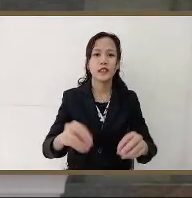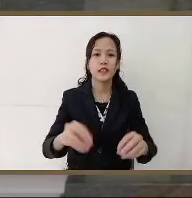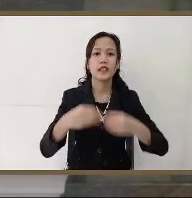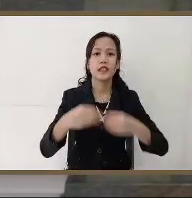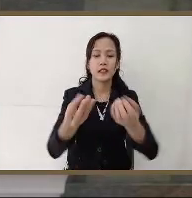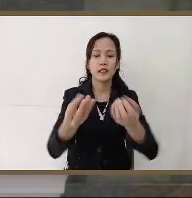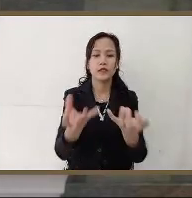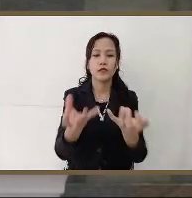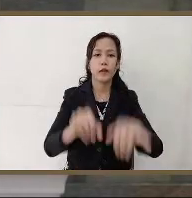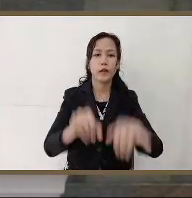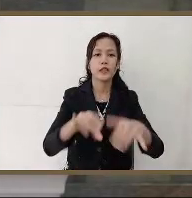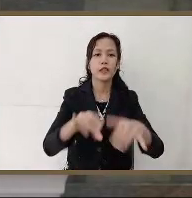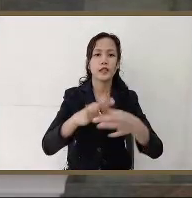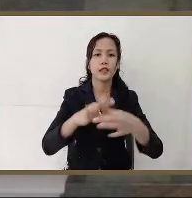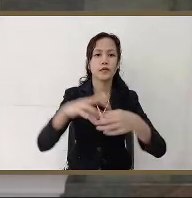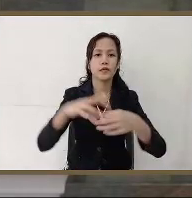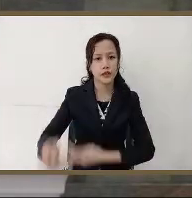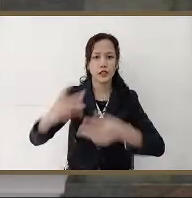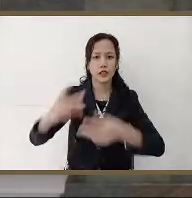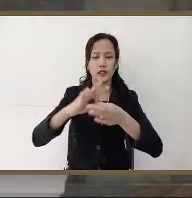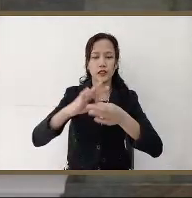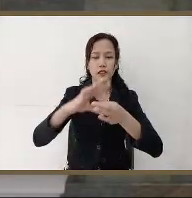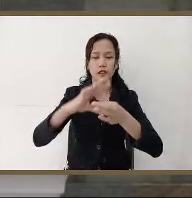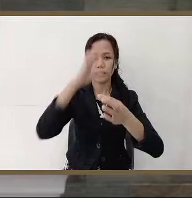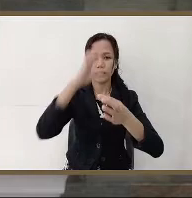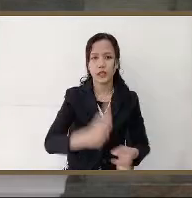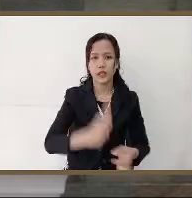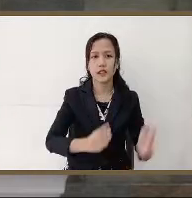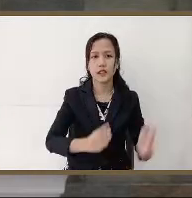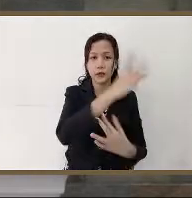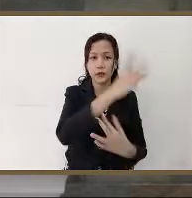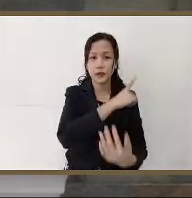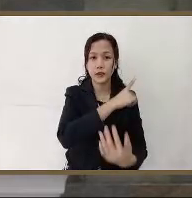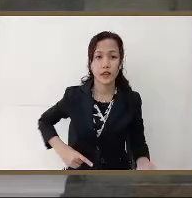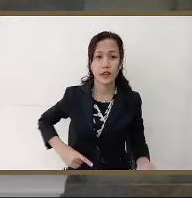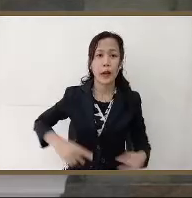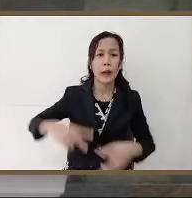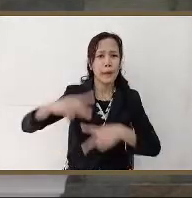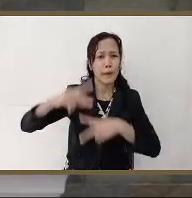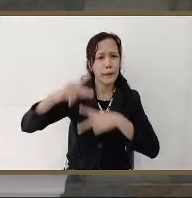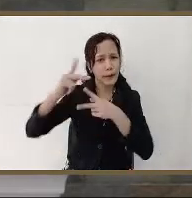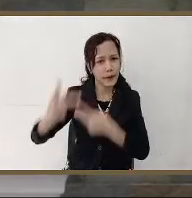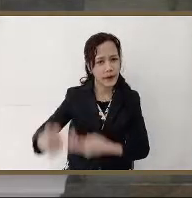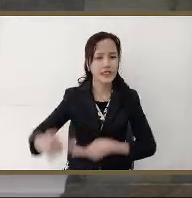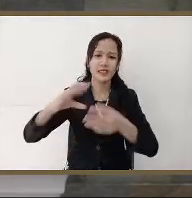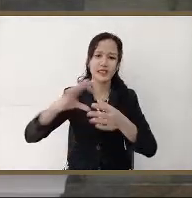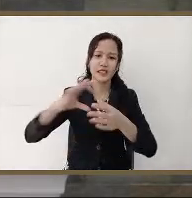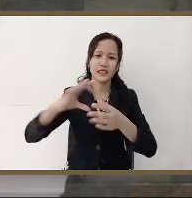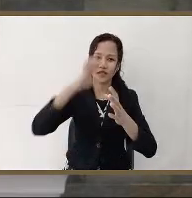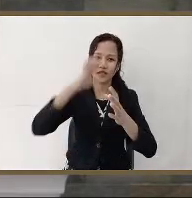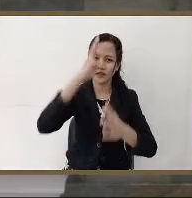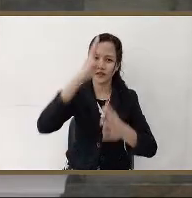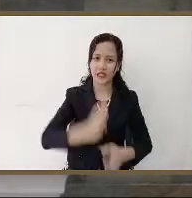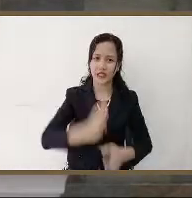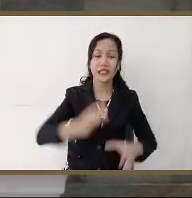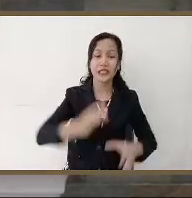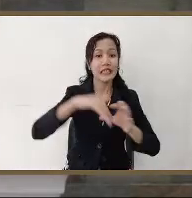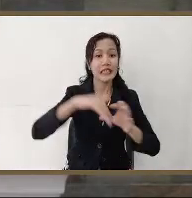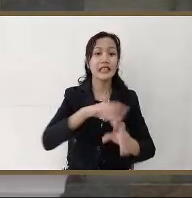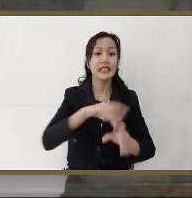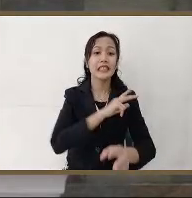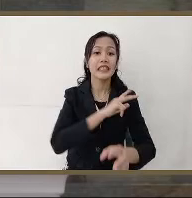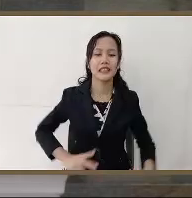ito because the 2 Samuel ay ine-emphasize yan ang presensya ng Diyos ay na kay King David.